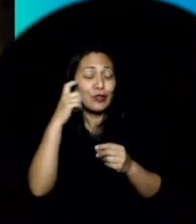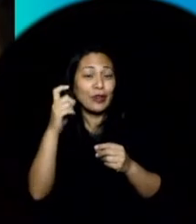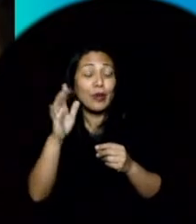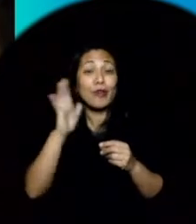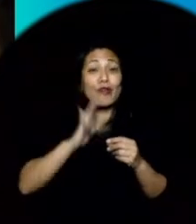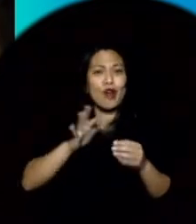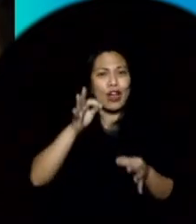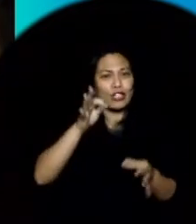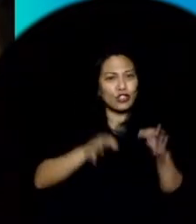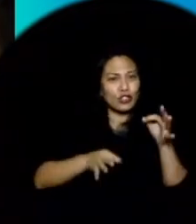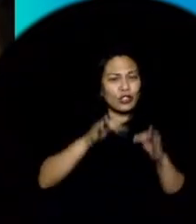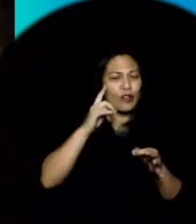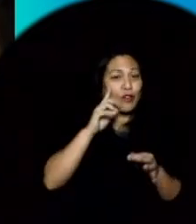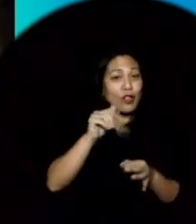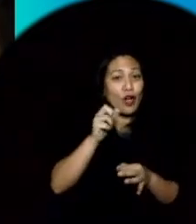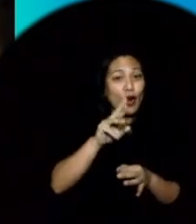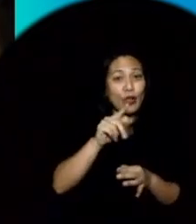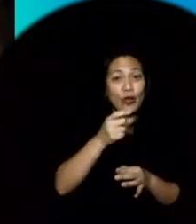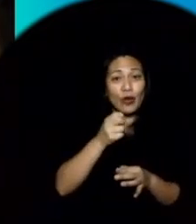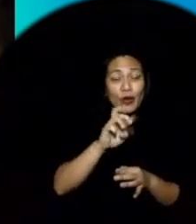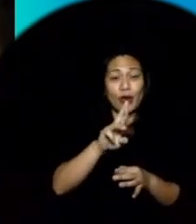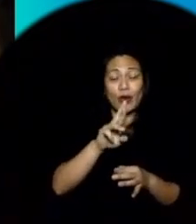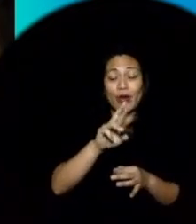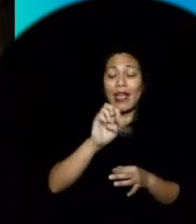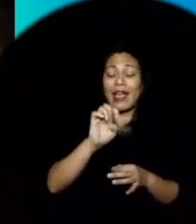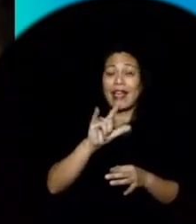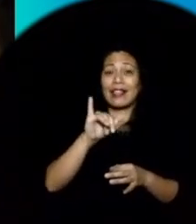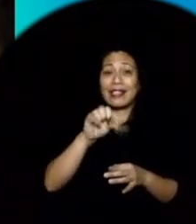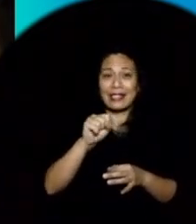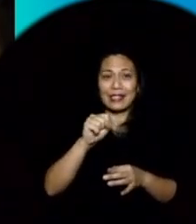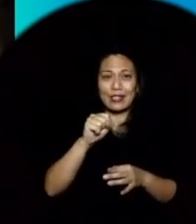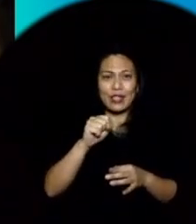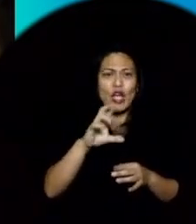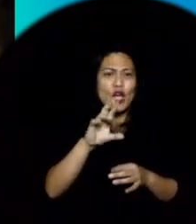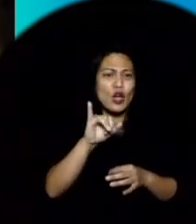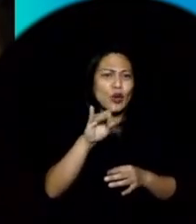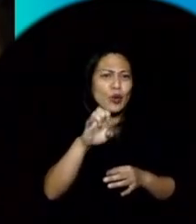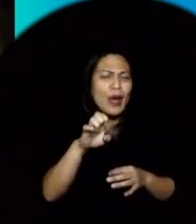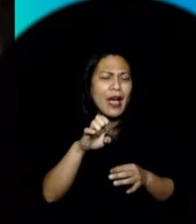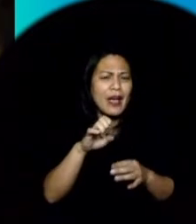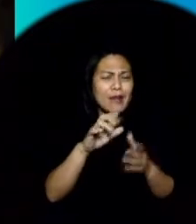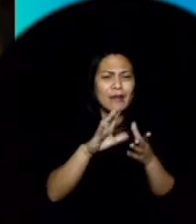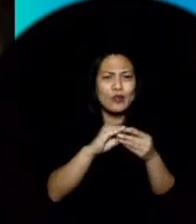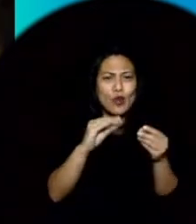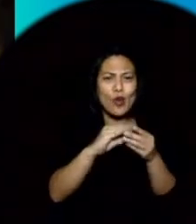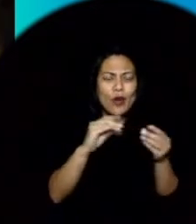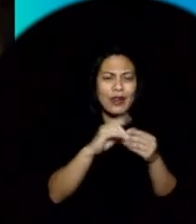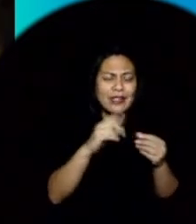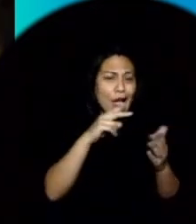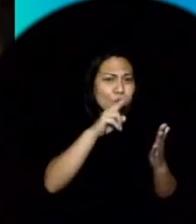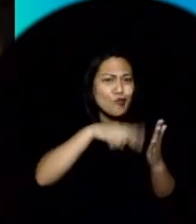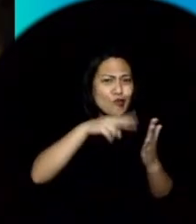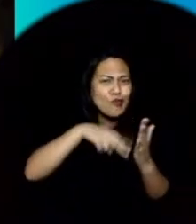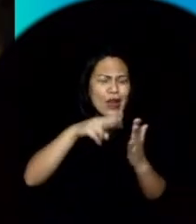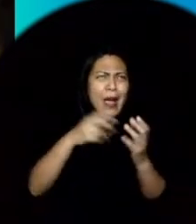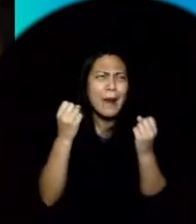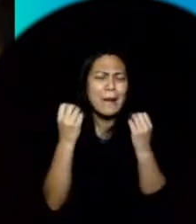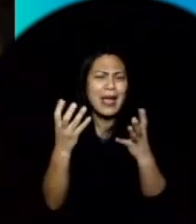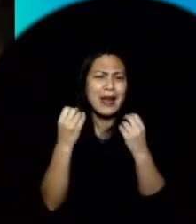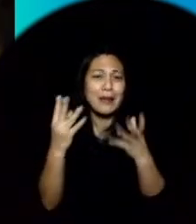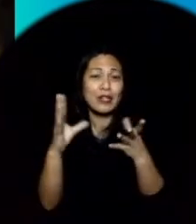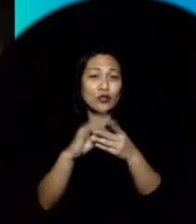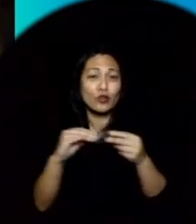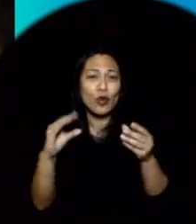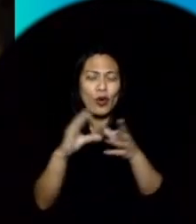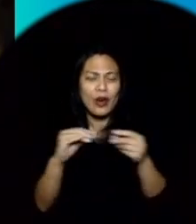judging for the Arthur Ellis Crime Writing Awards, I had to read over 70 mysteries in 2 months. I was